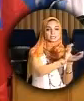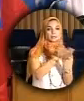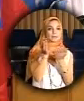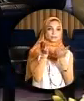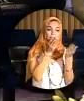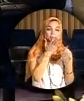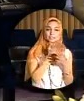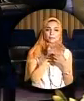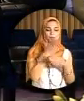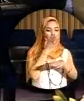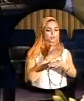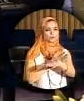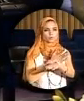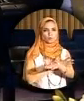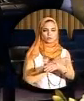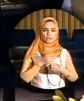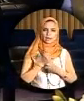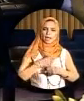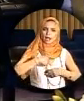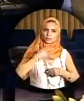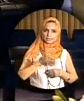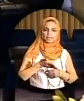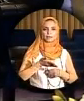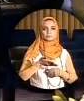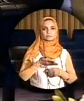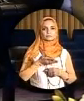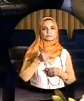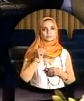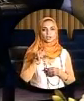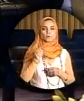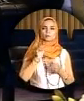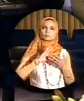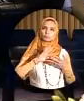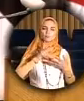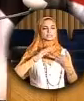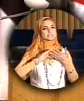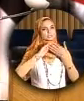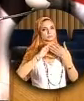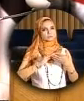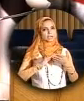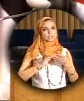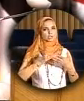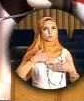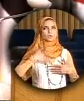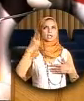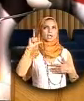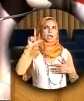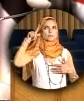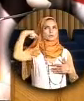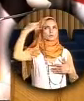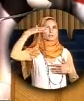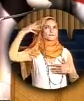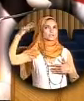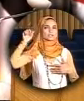theme Connecting Persons with Disabilities, ICT Opportunities for All. In this